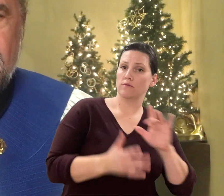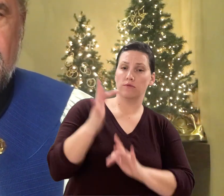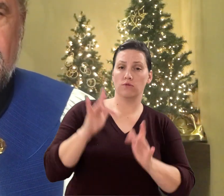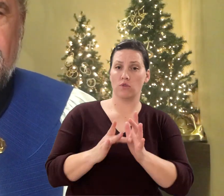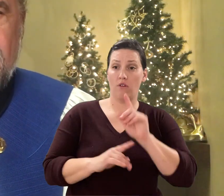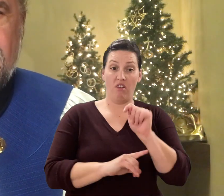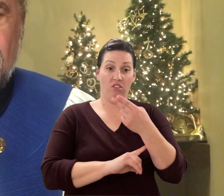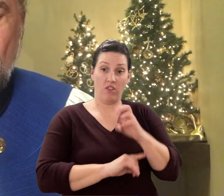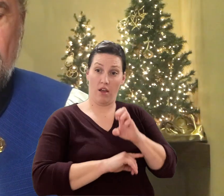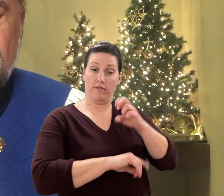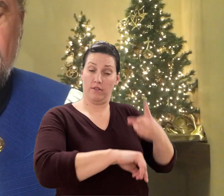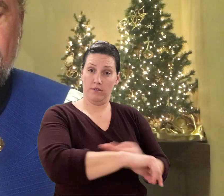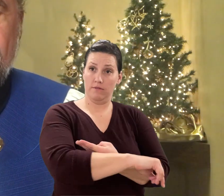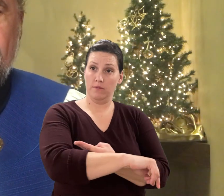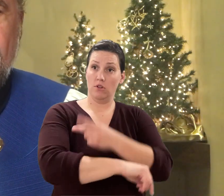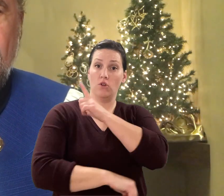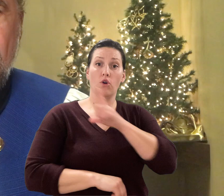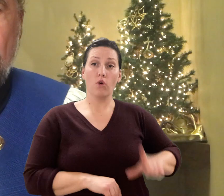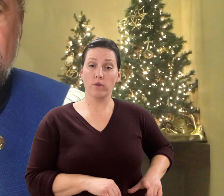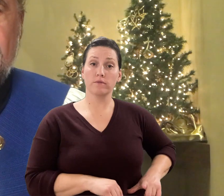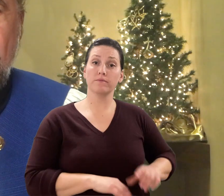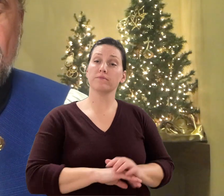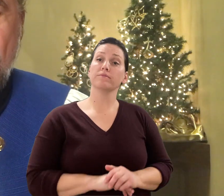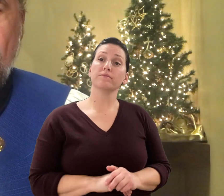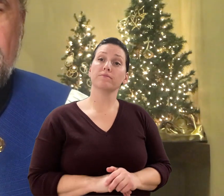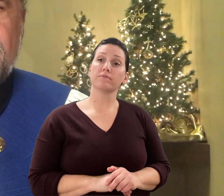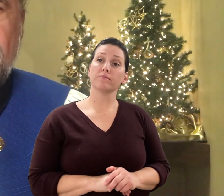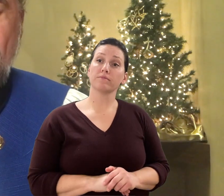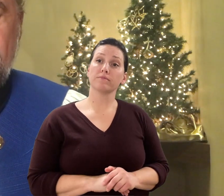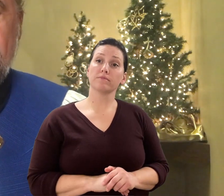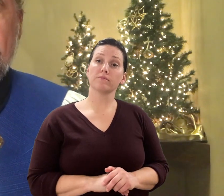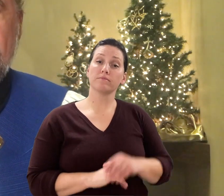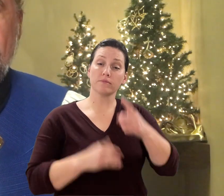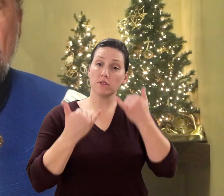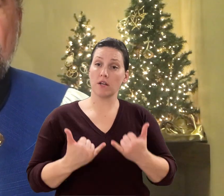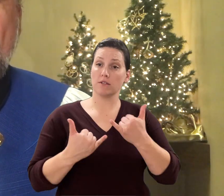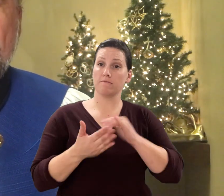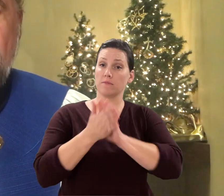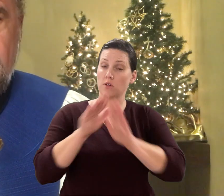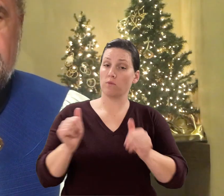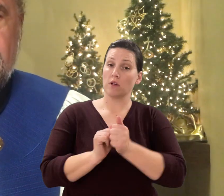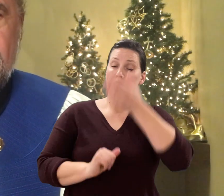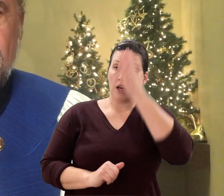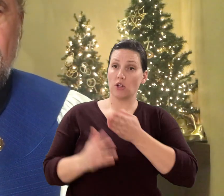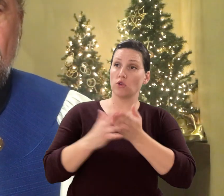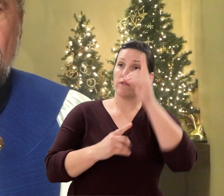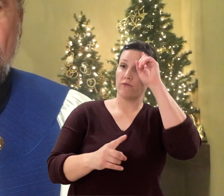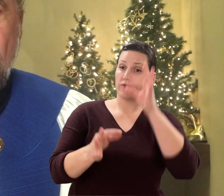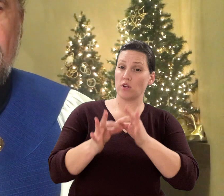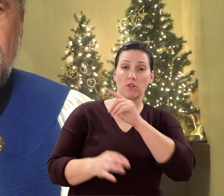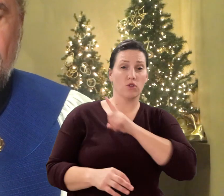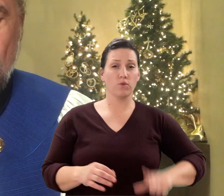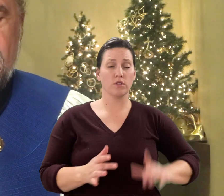Christ, Jesus the Lord. And because of that, you now have peace with God. You have peace